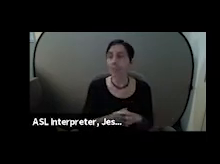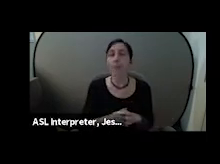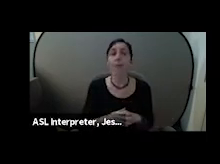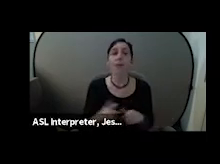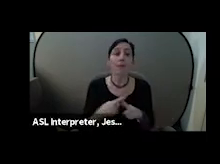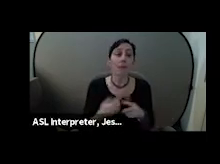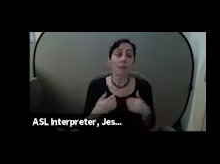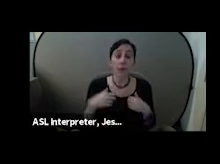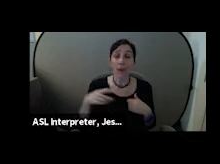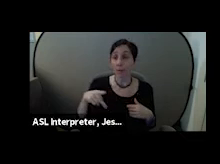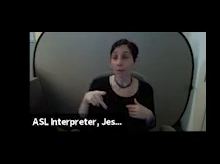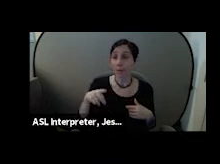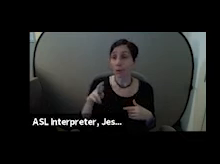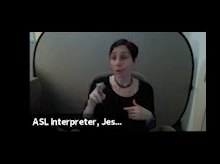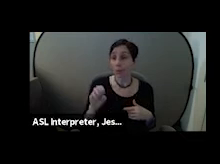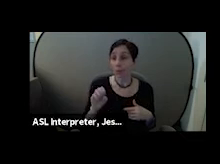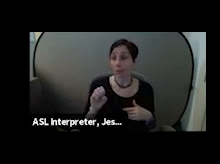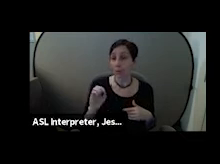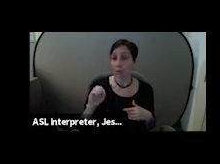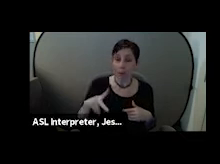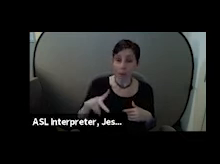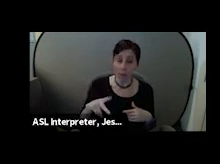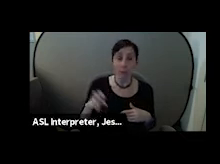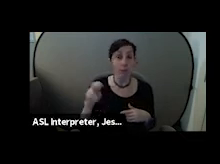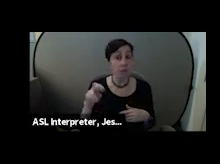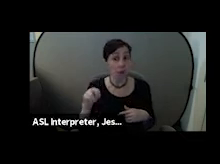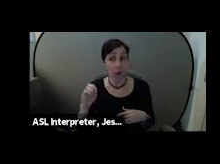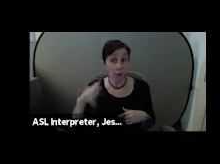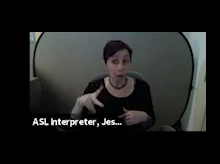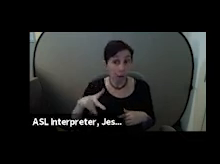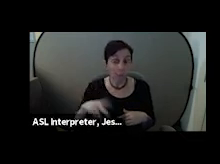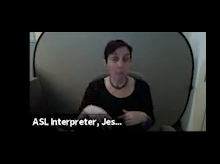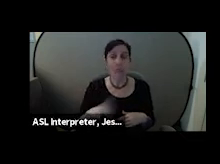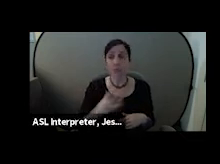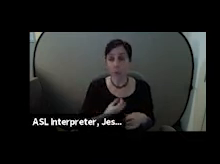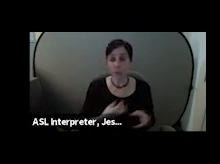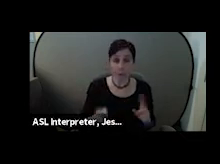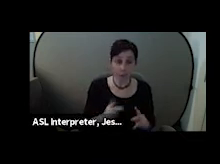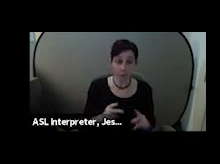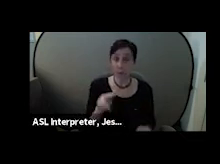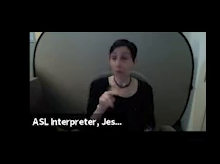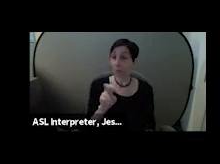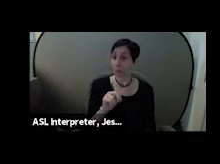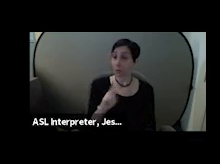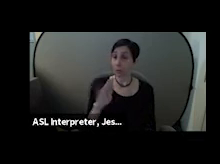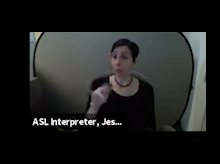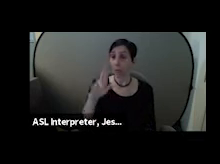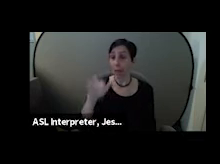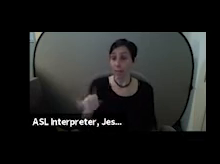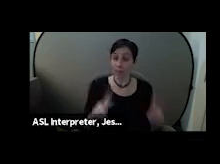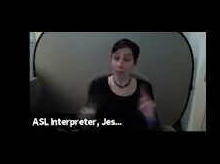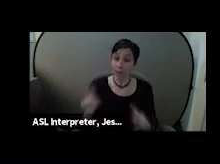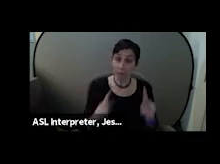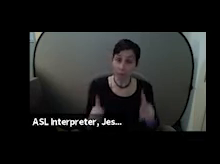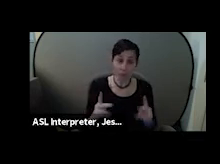and non-op trans people, non-binary people, etc. I mean, the possibilities of